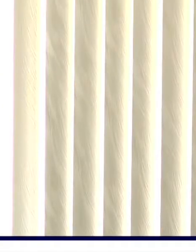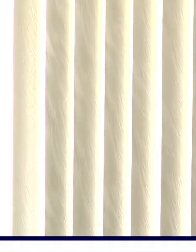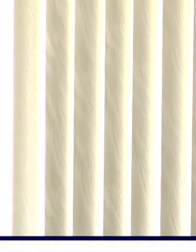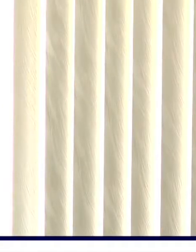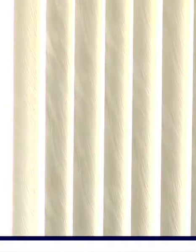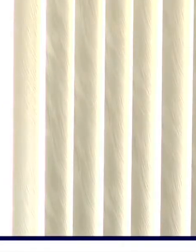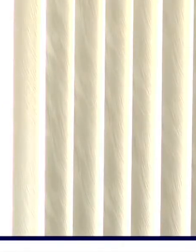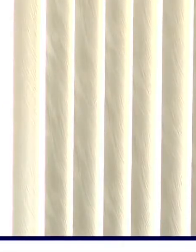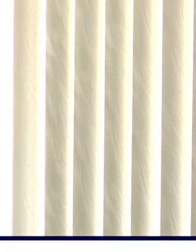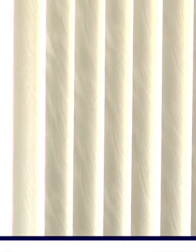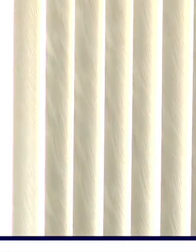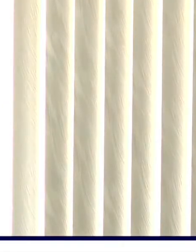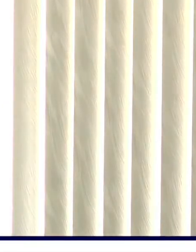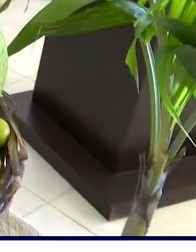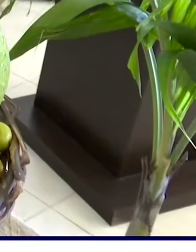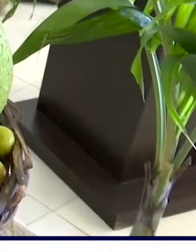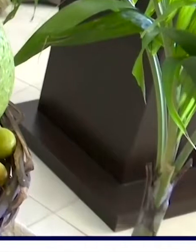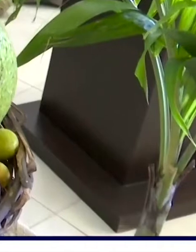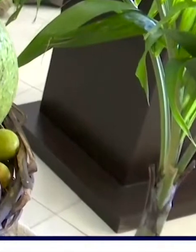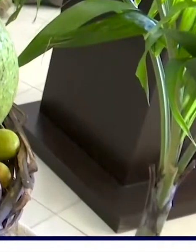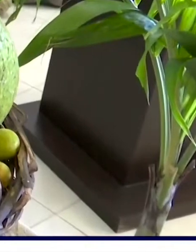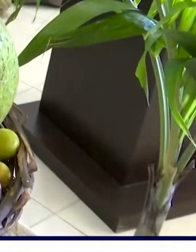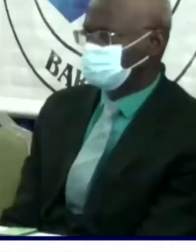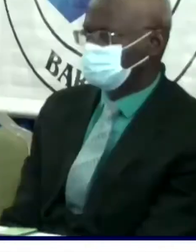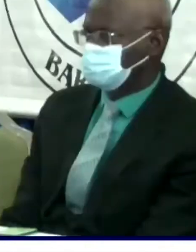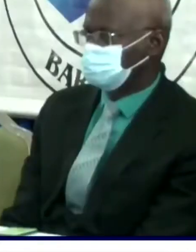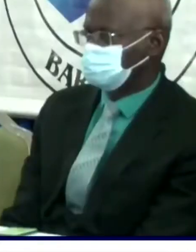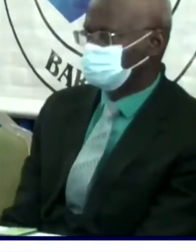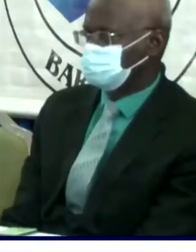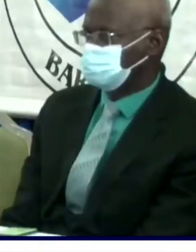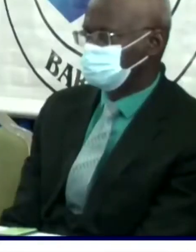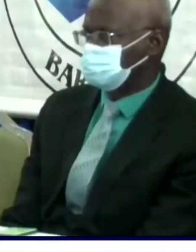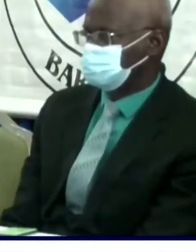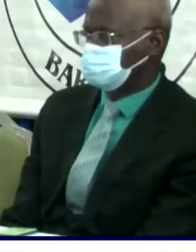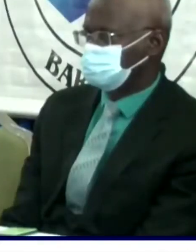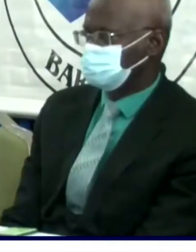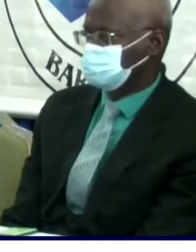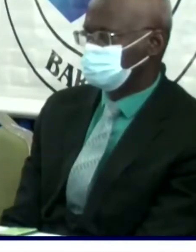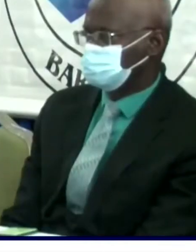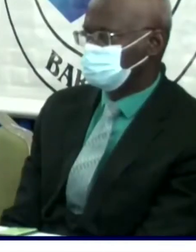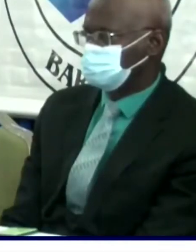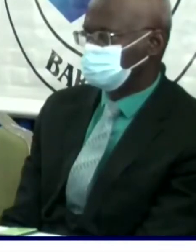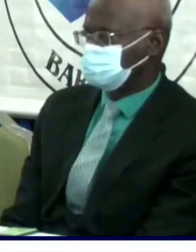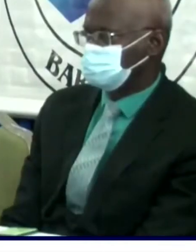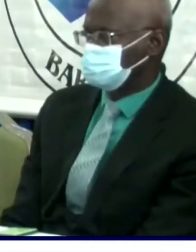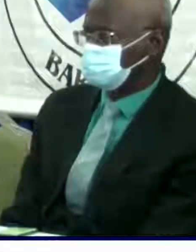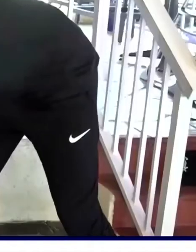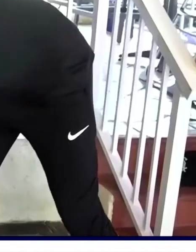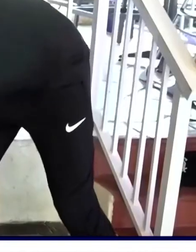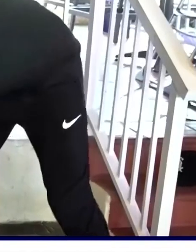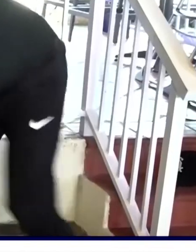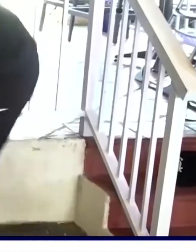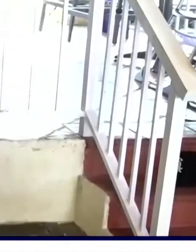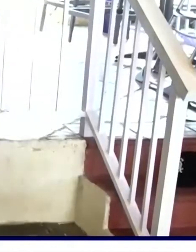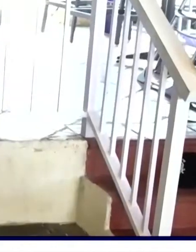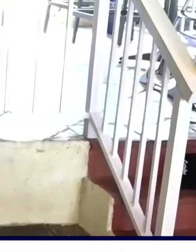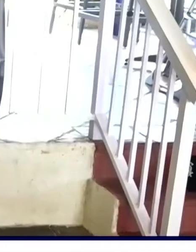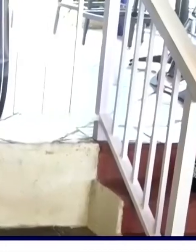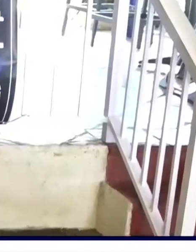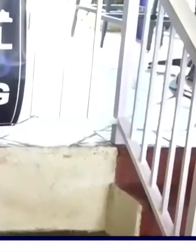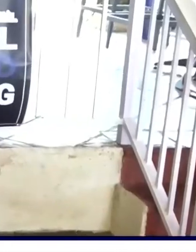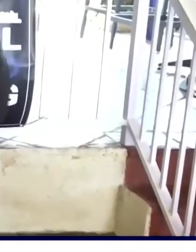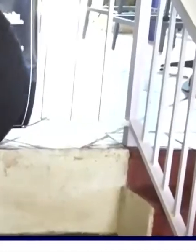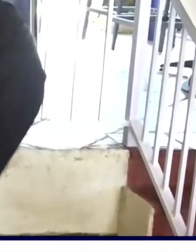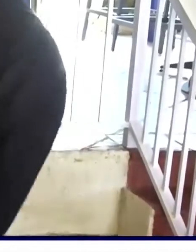import bill amid rising input costs. The Fair Trading Commission's hearings conclude today. And coming up in sports, beach wrestling resumes